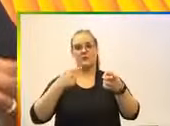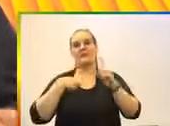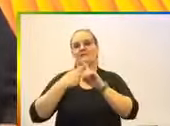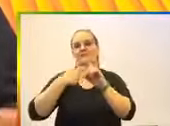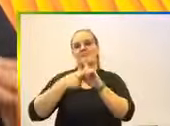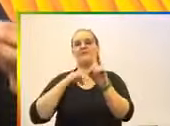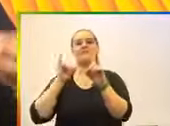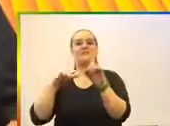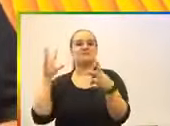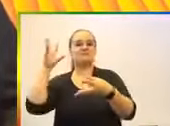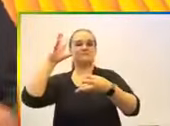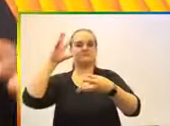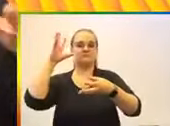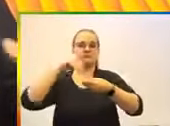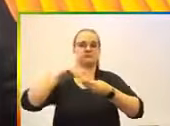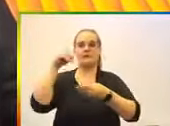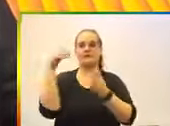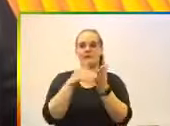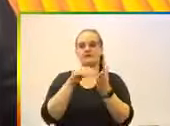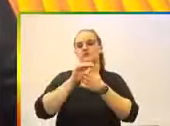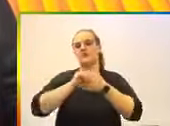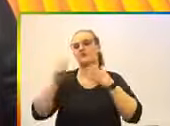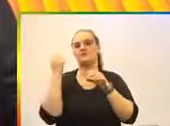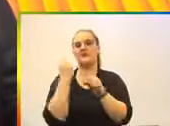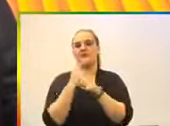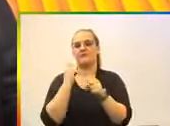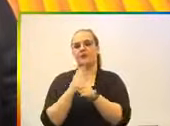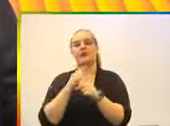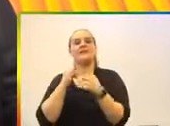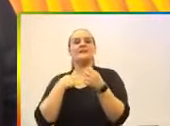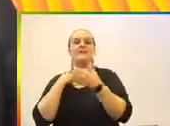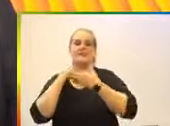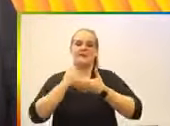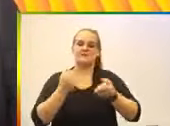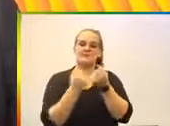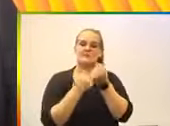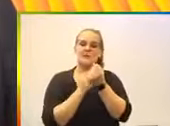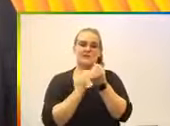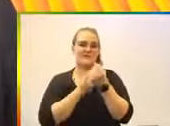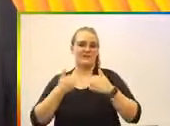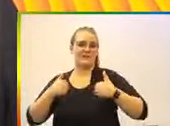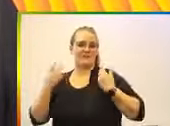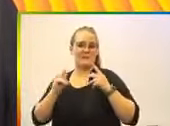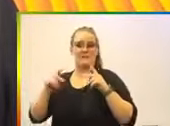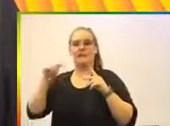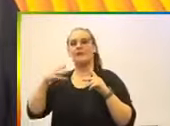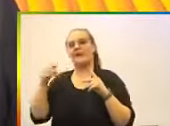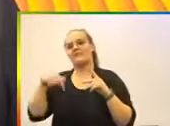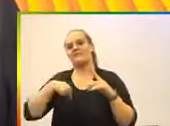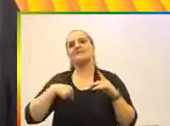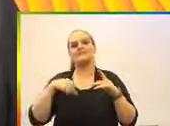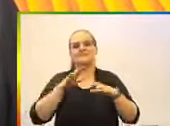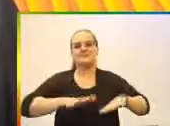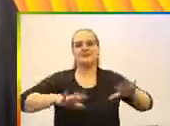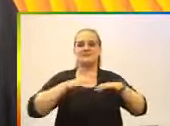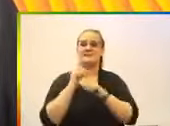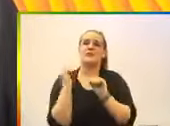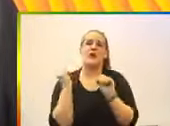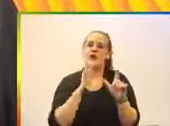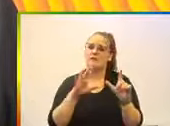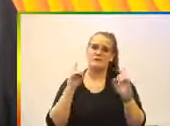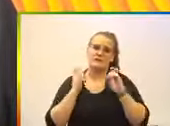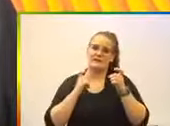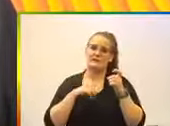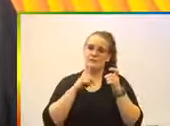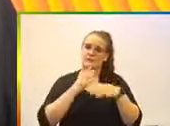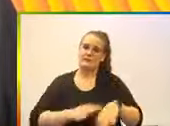and sustain our youth and sustain this space. All gifts matter, and we appreciate you.